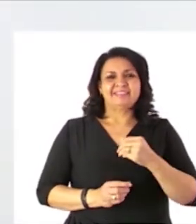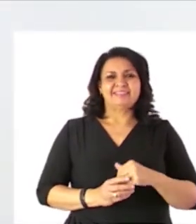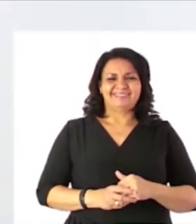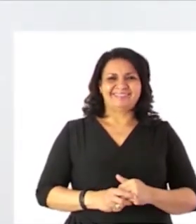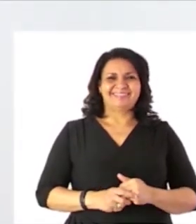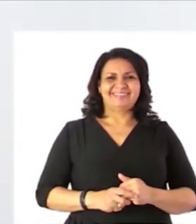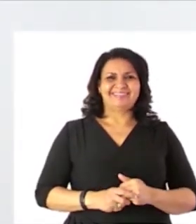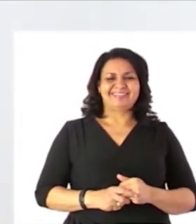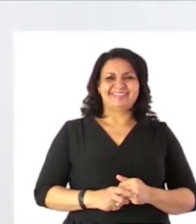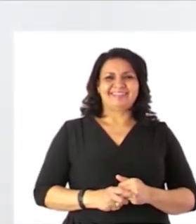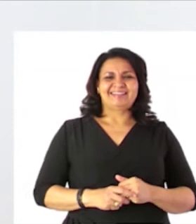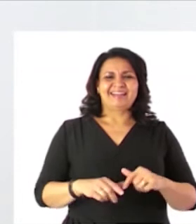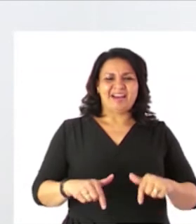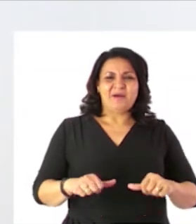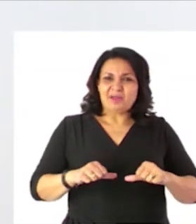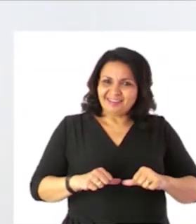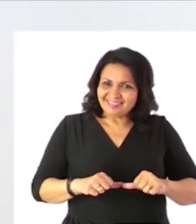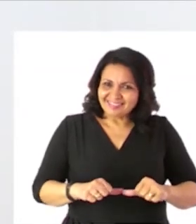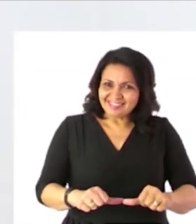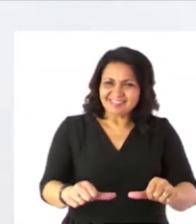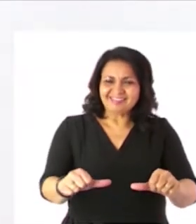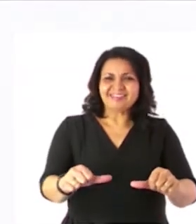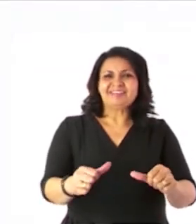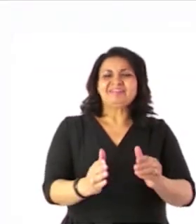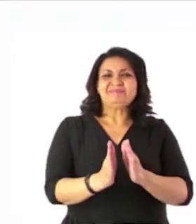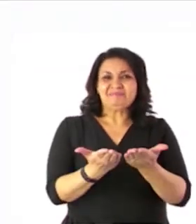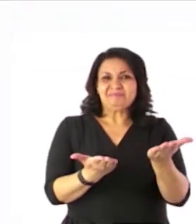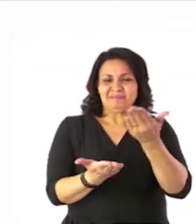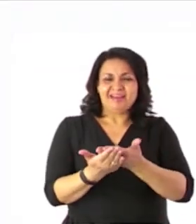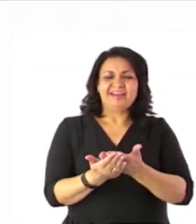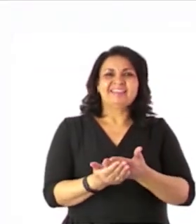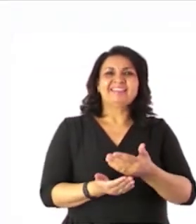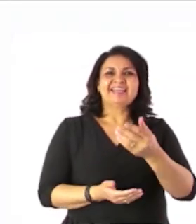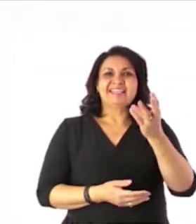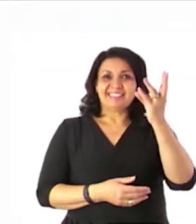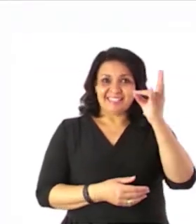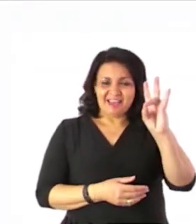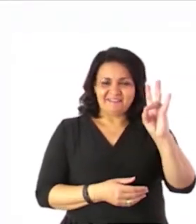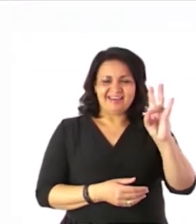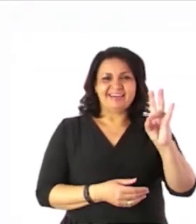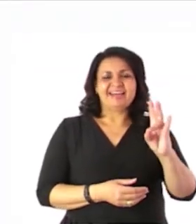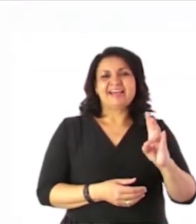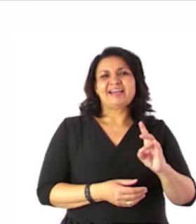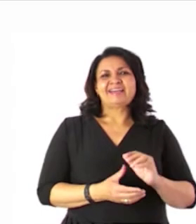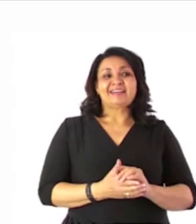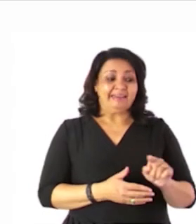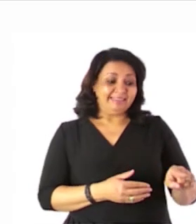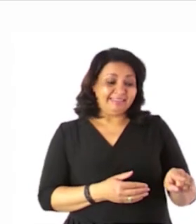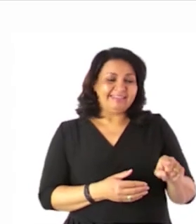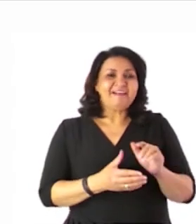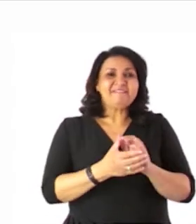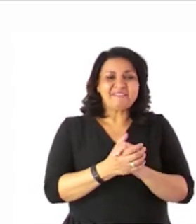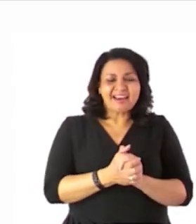Good. Now we can move on to page 7. And I'm going to ask our friend to